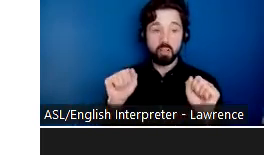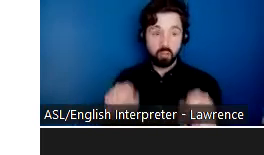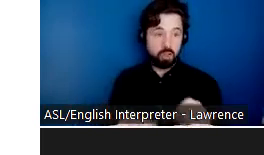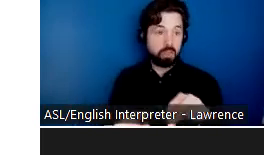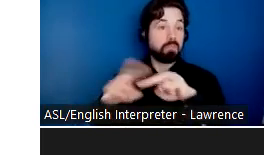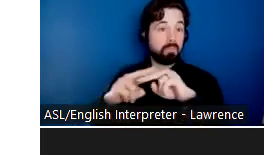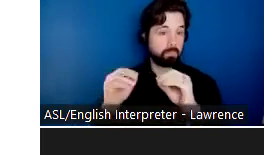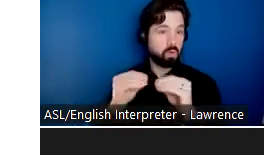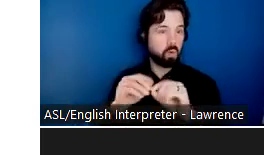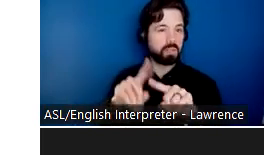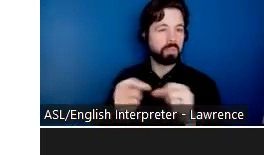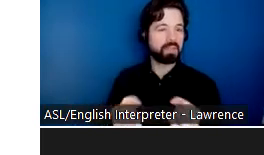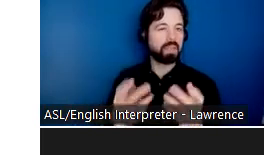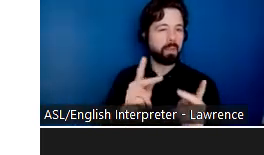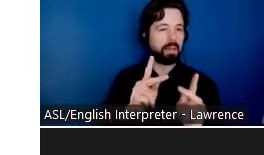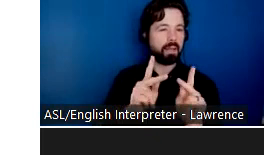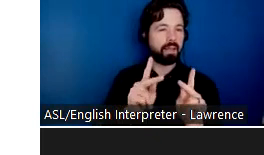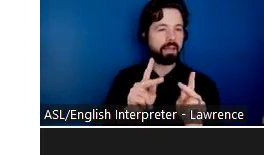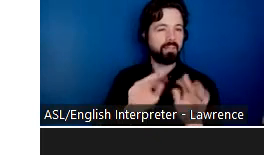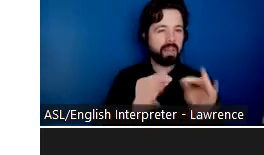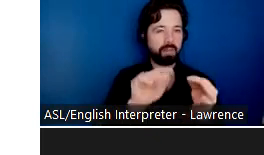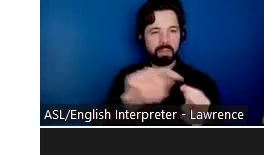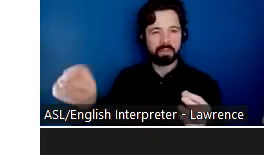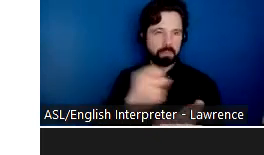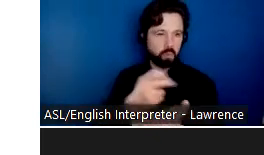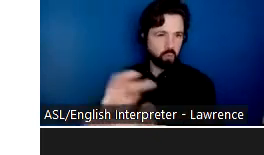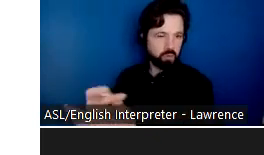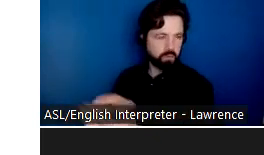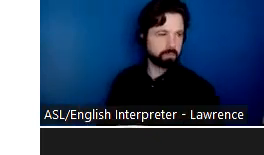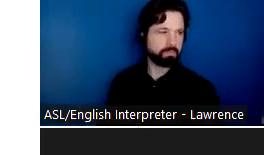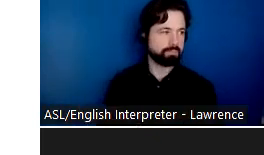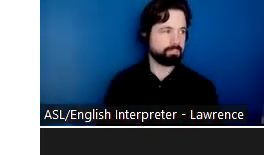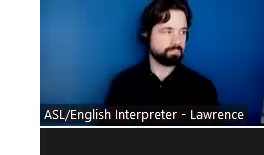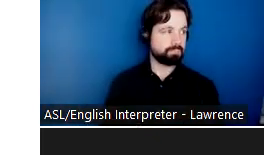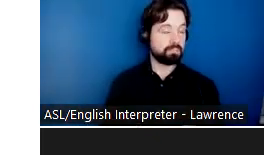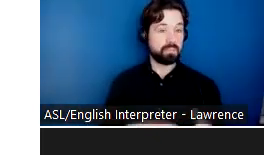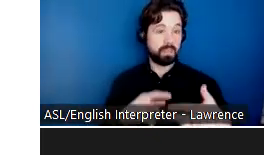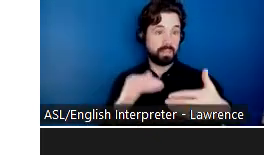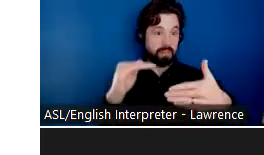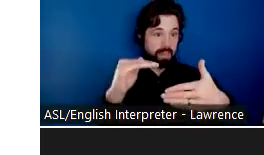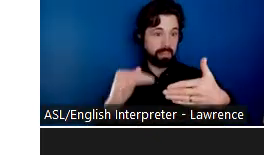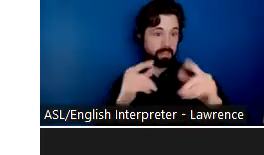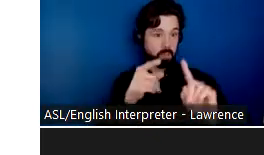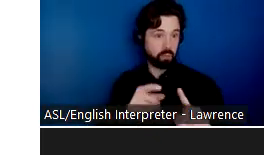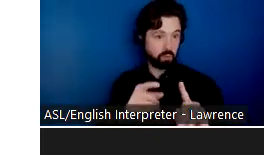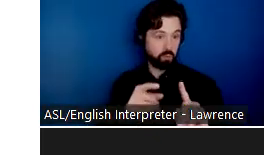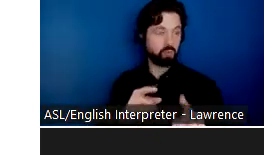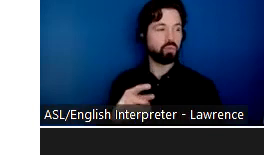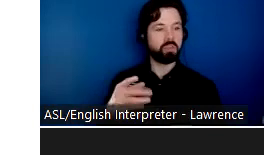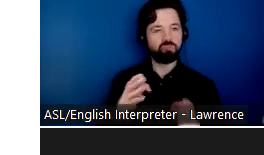approved. The following two bullet points are general eligibility requirements. As